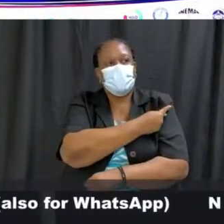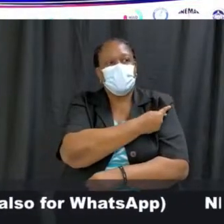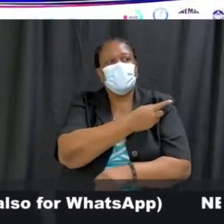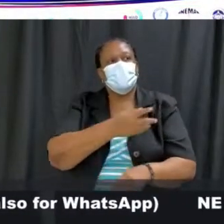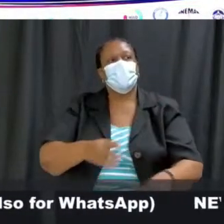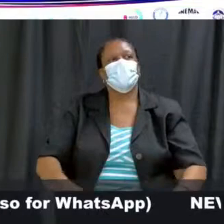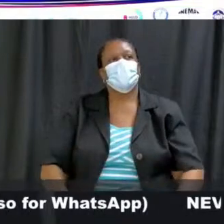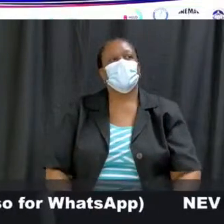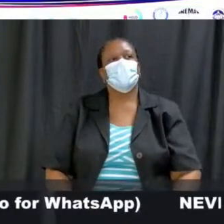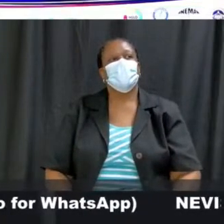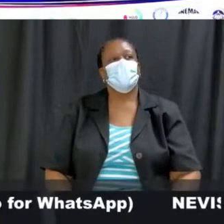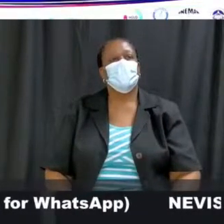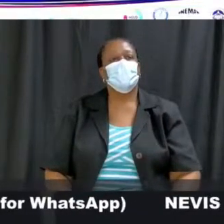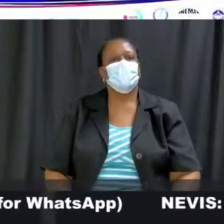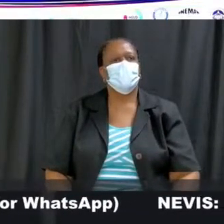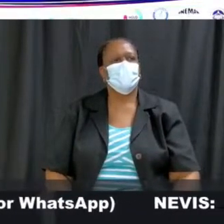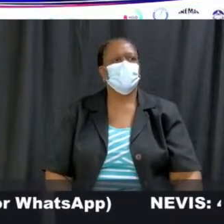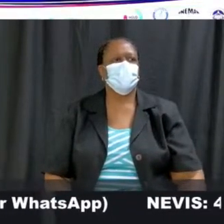BioNTech,